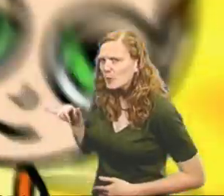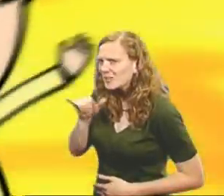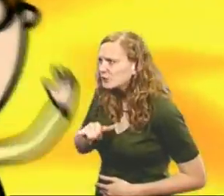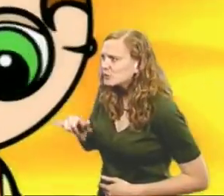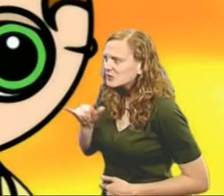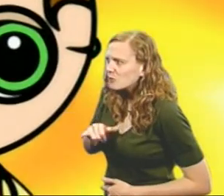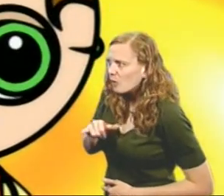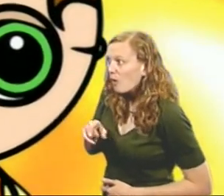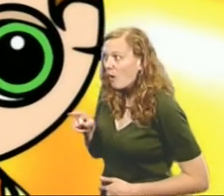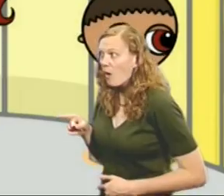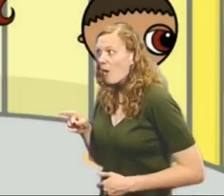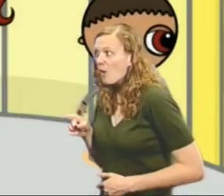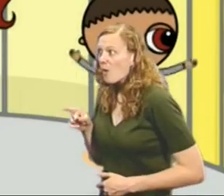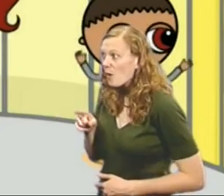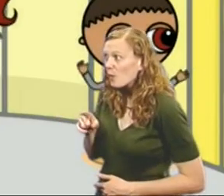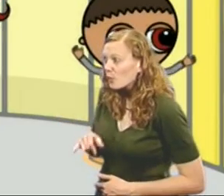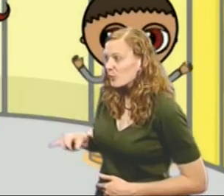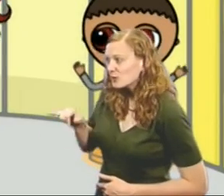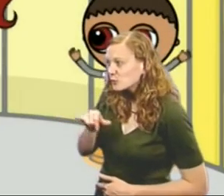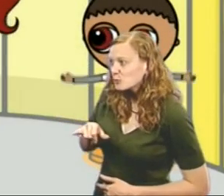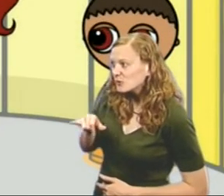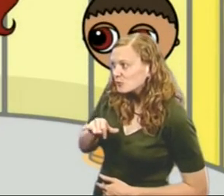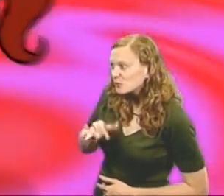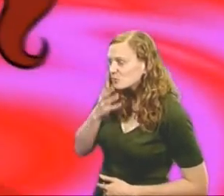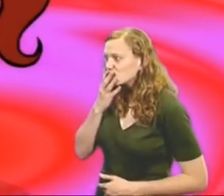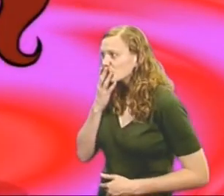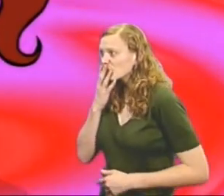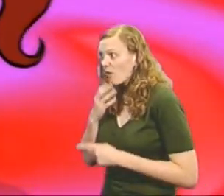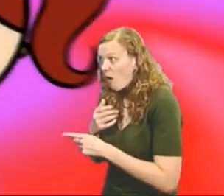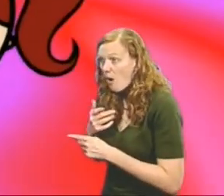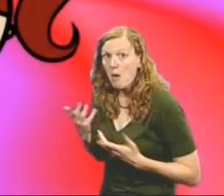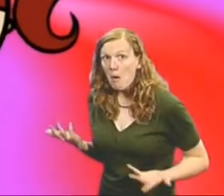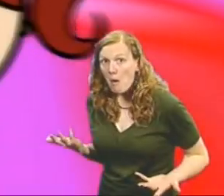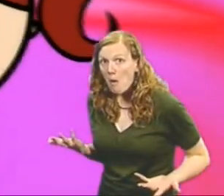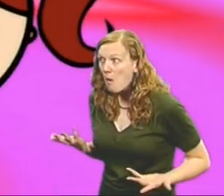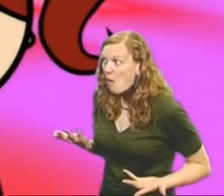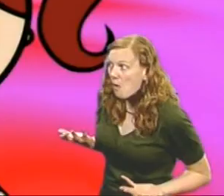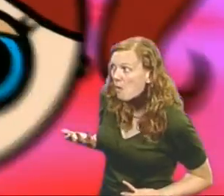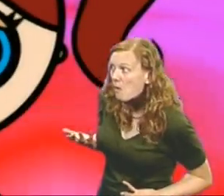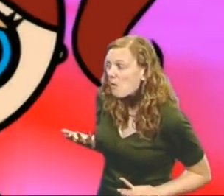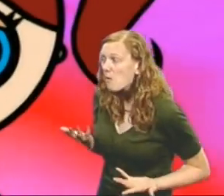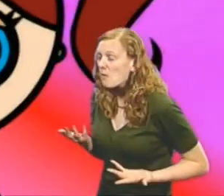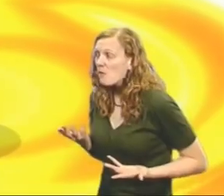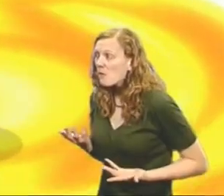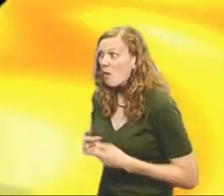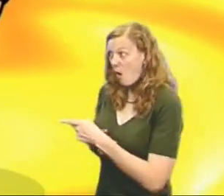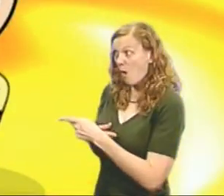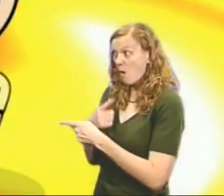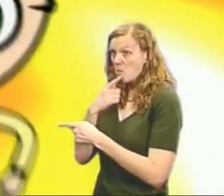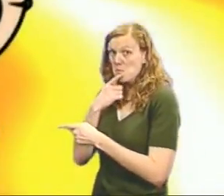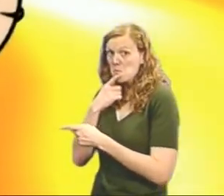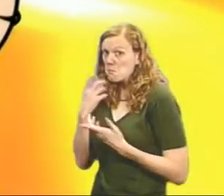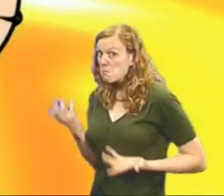make, Rafe, who'll keep you safe? Ellie, Ellie, Ellie, Ellie,